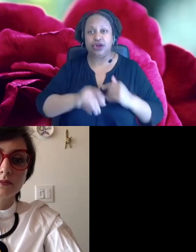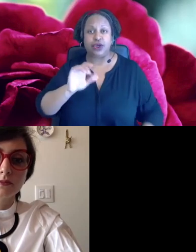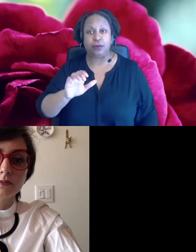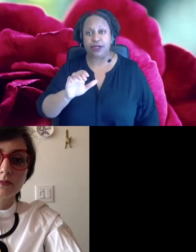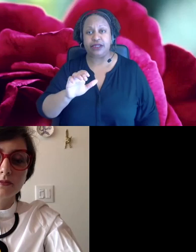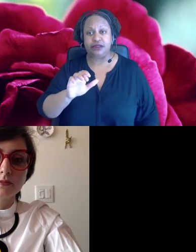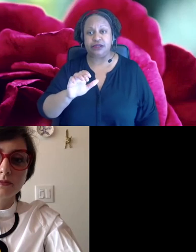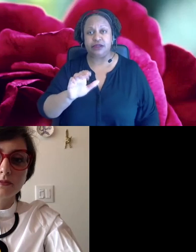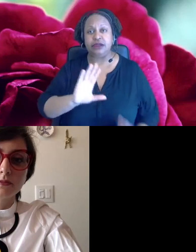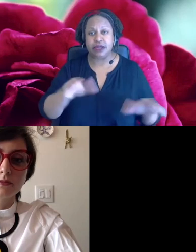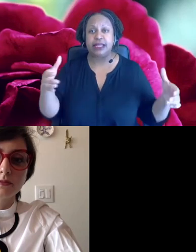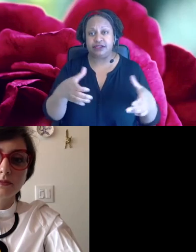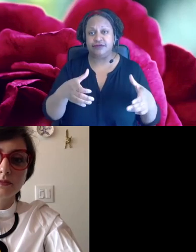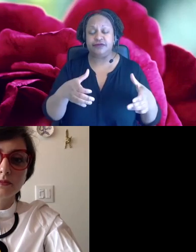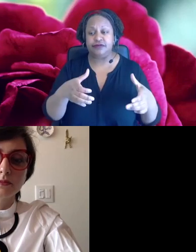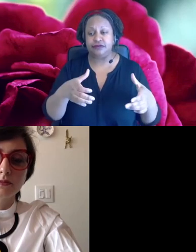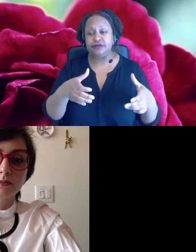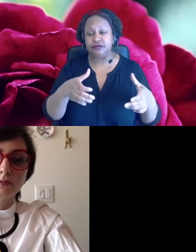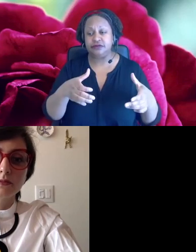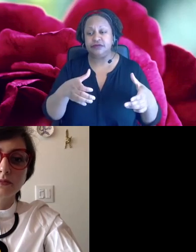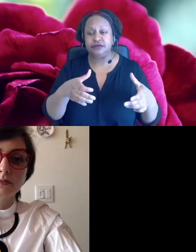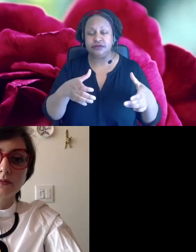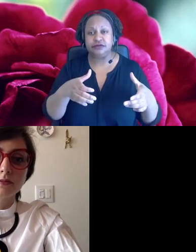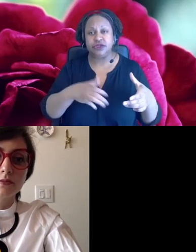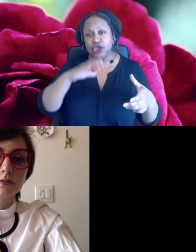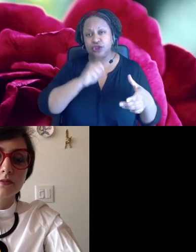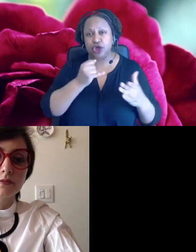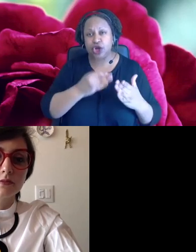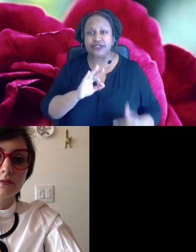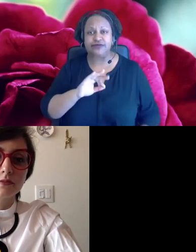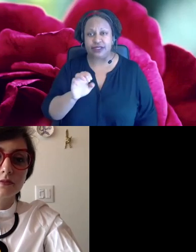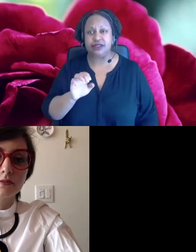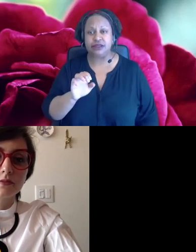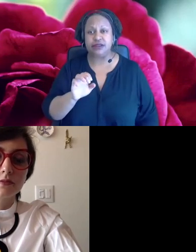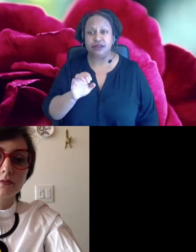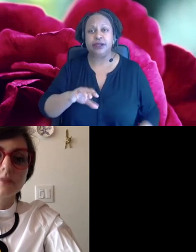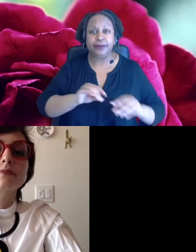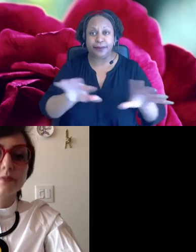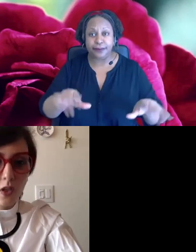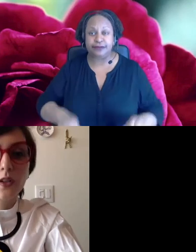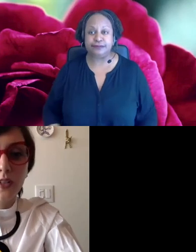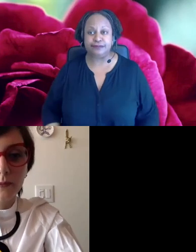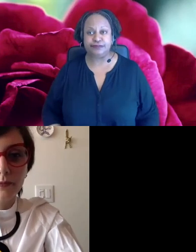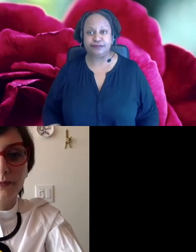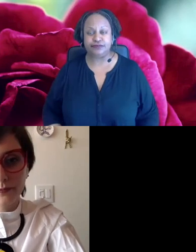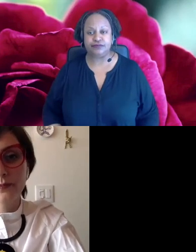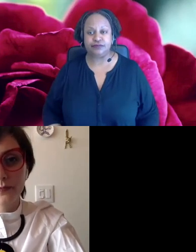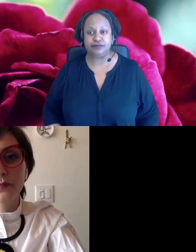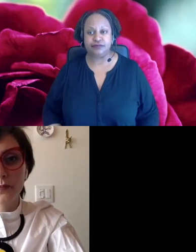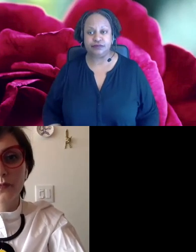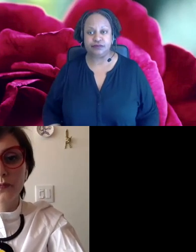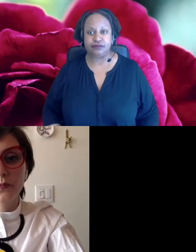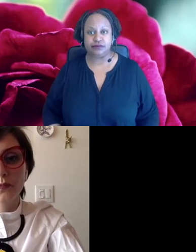incorporated collective, assuming that the artist fee amounts were distributed. So, and then